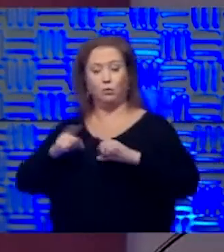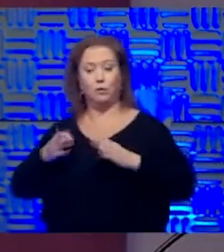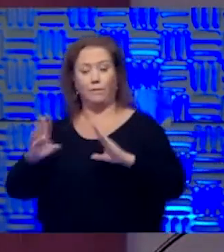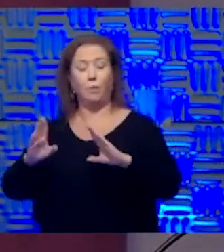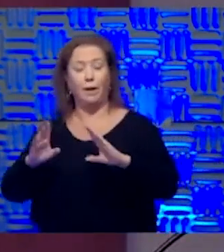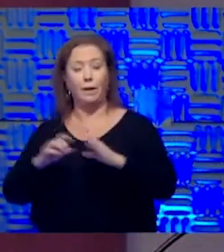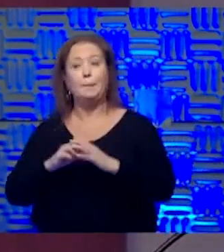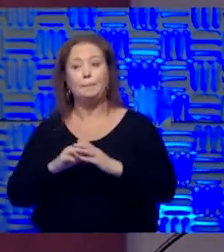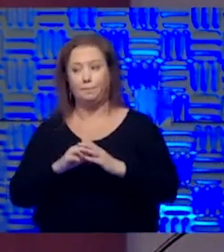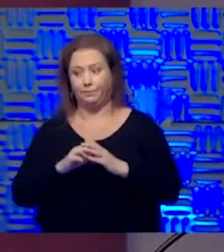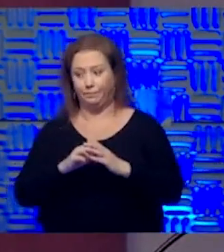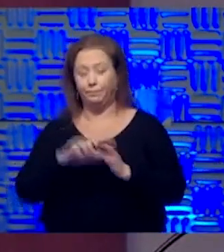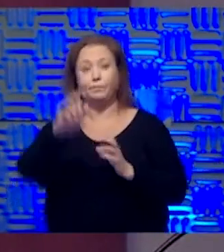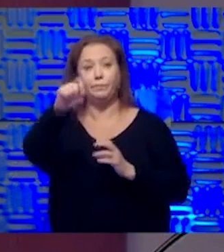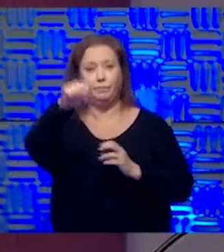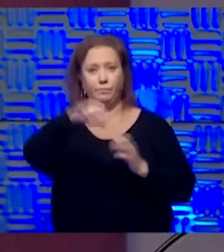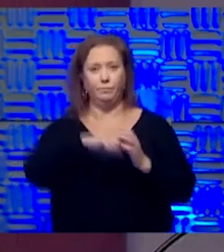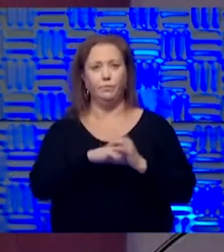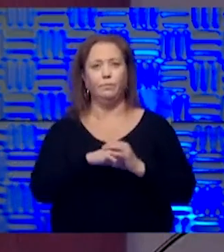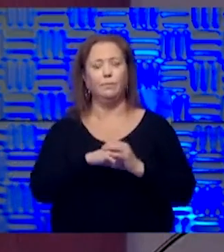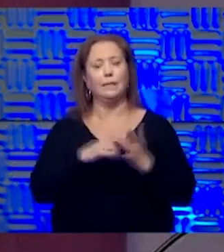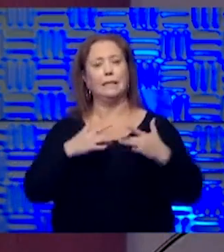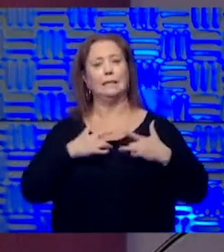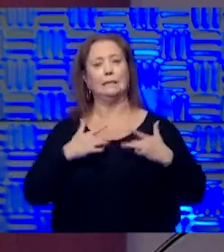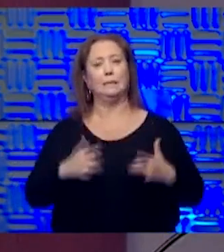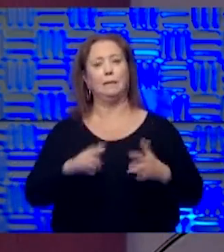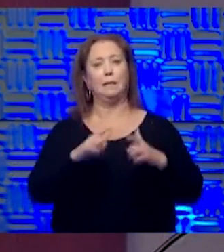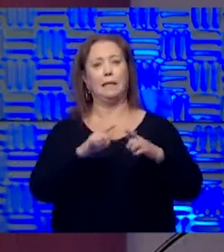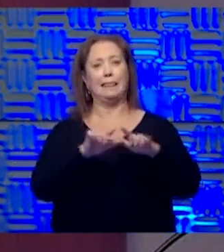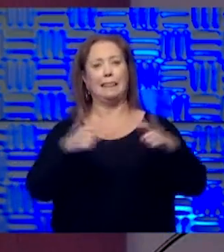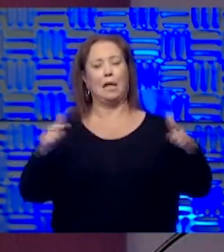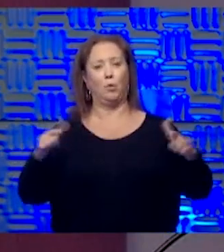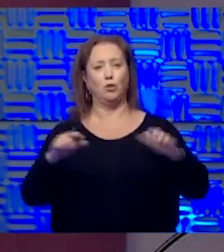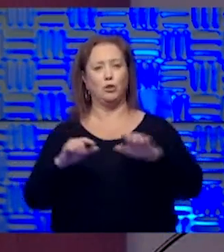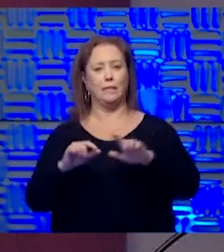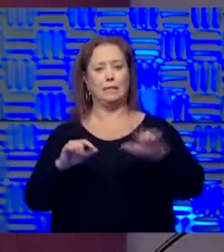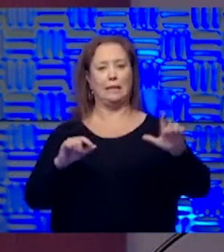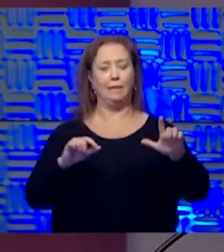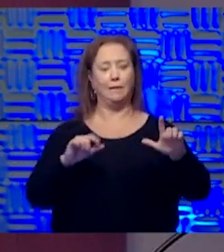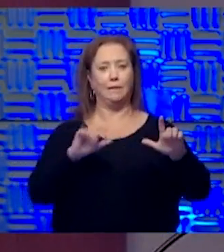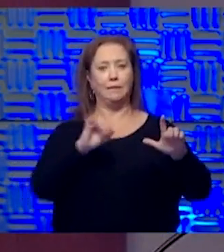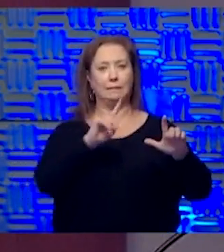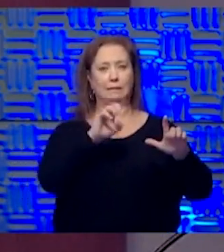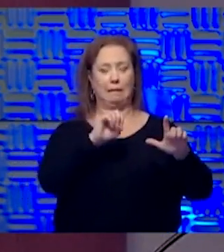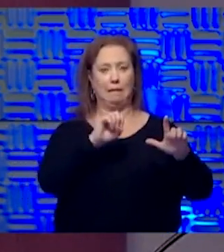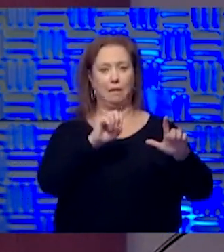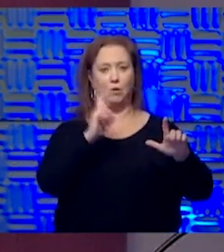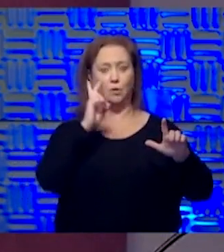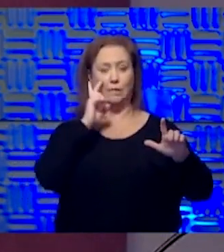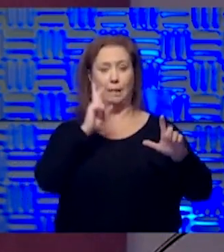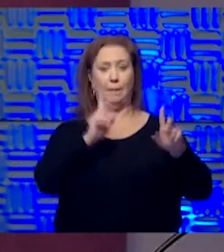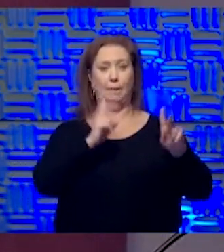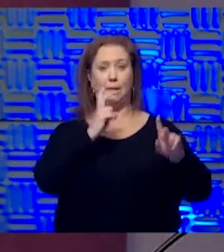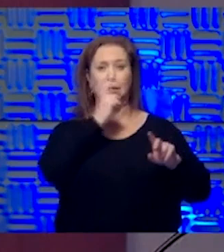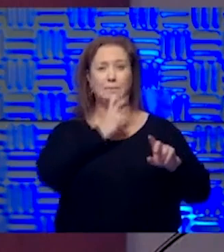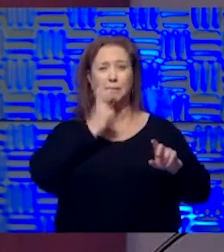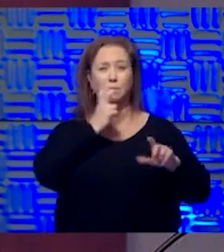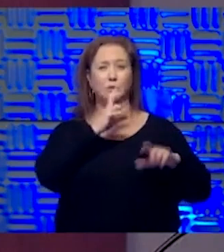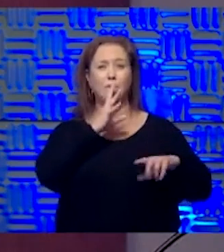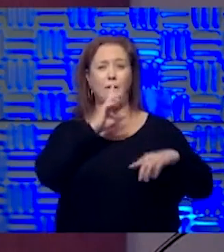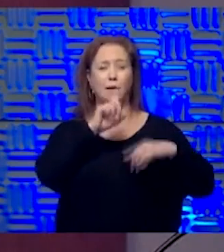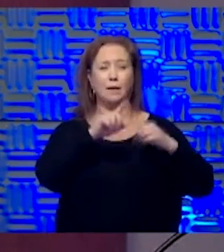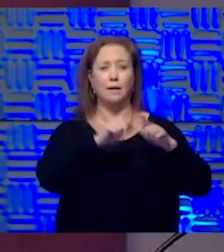Sure. So typically language is the left side of the brain. So you may see people having trouble talking,